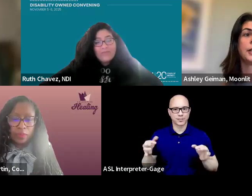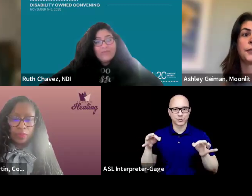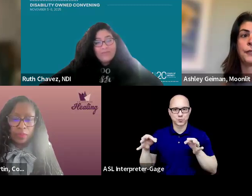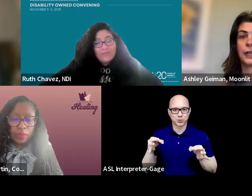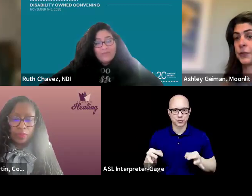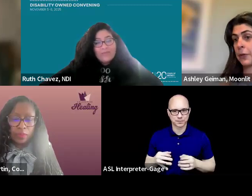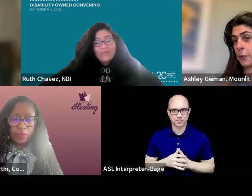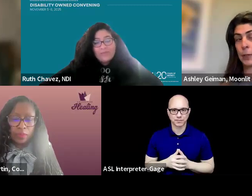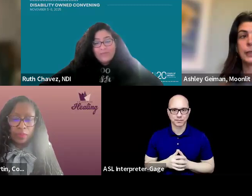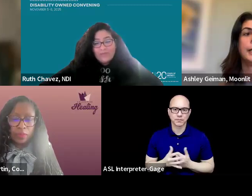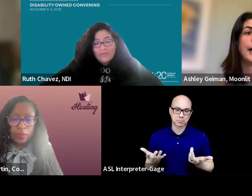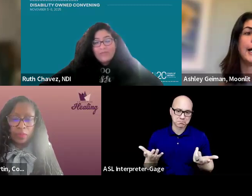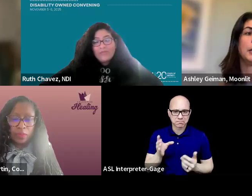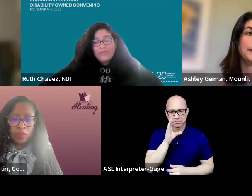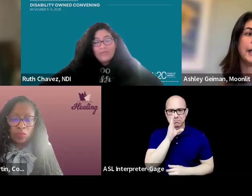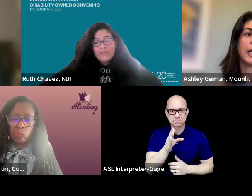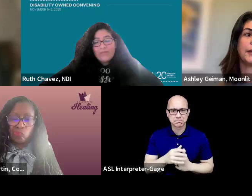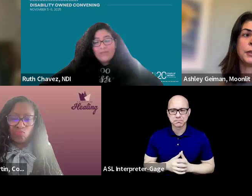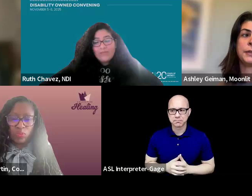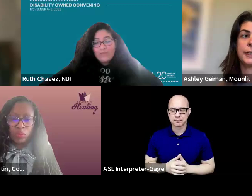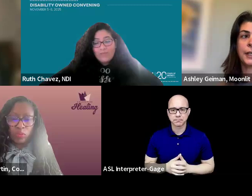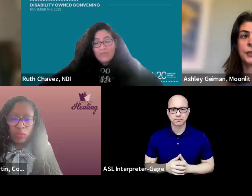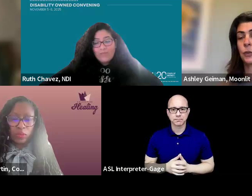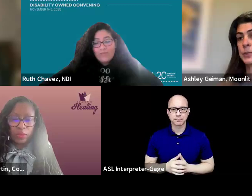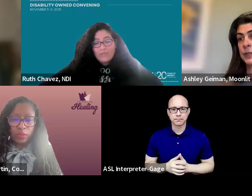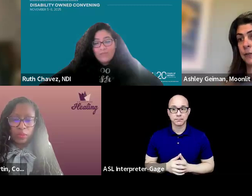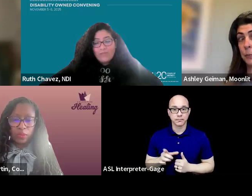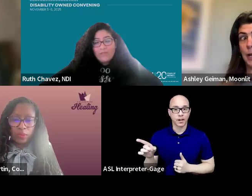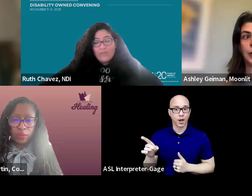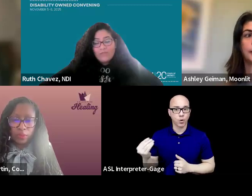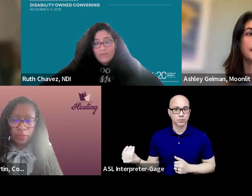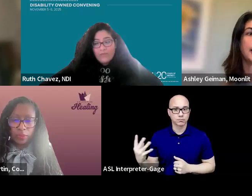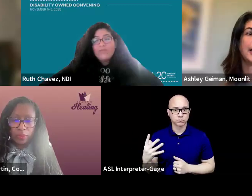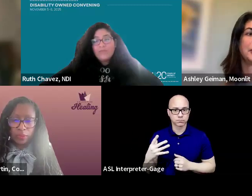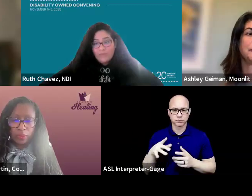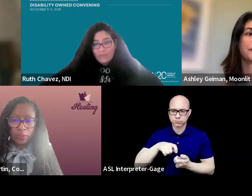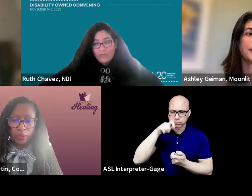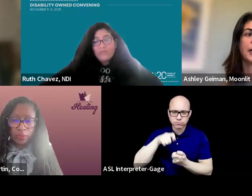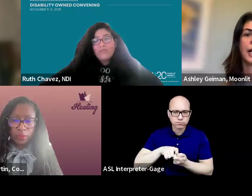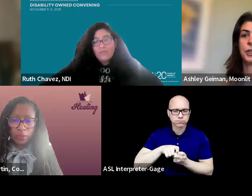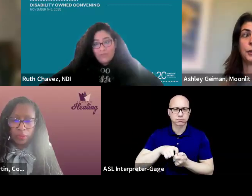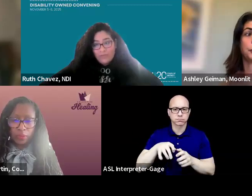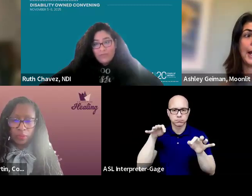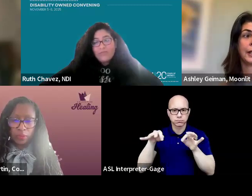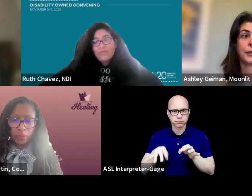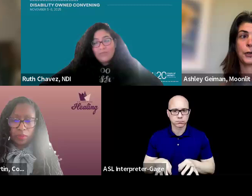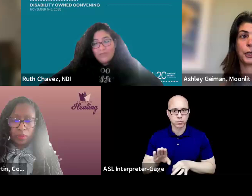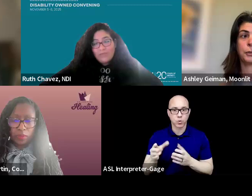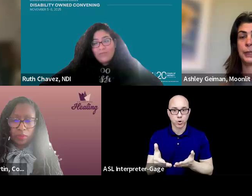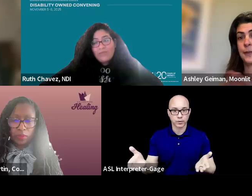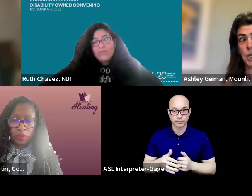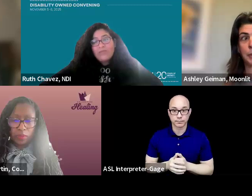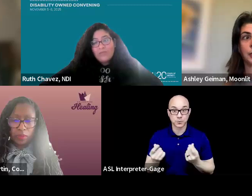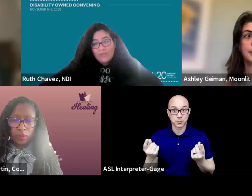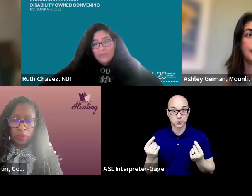is very straightforward. It gives you detailed descriptions of your product. You drag the